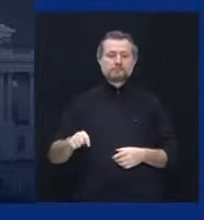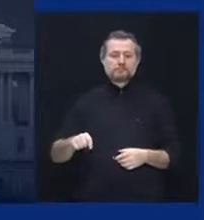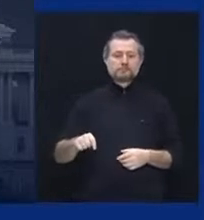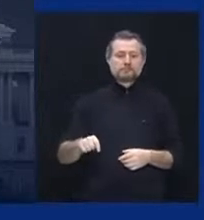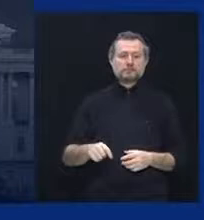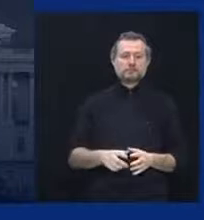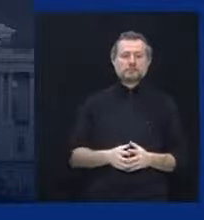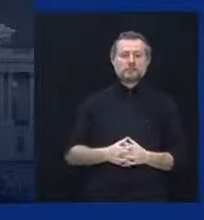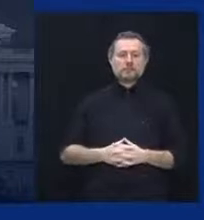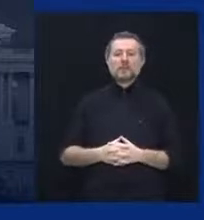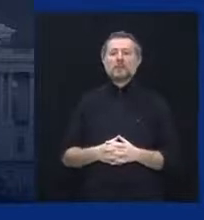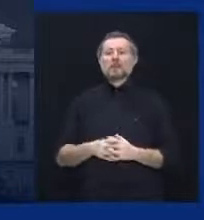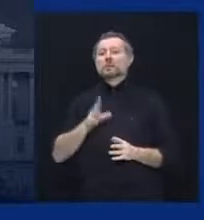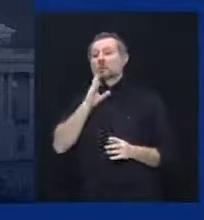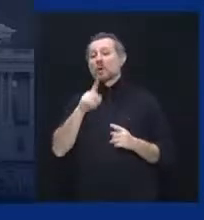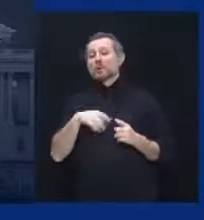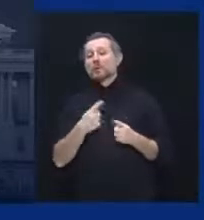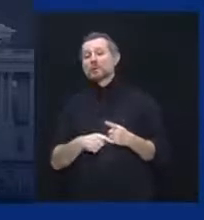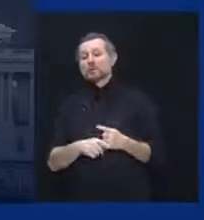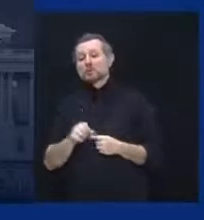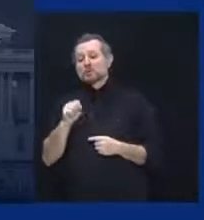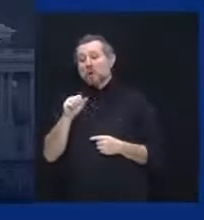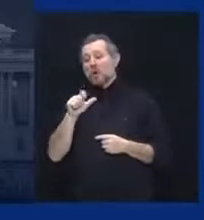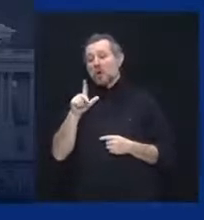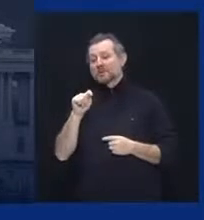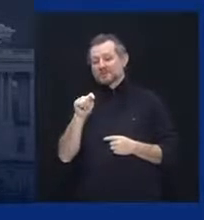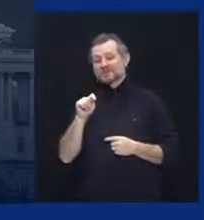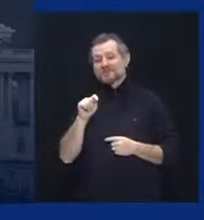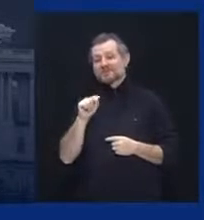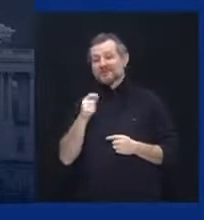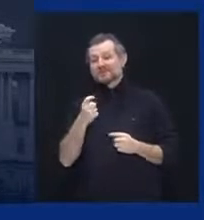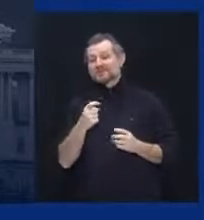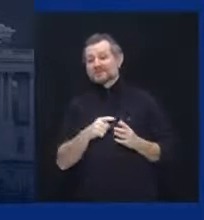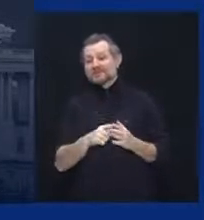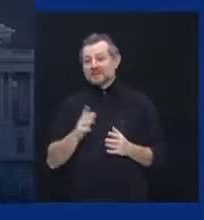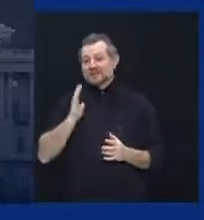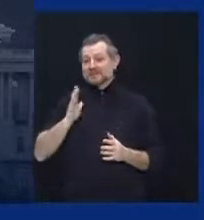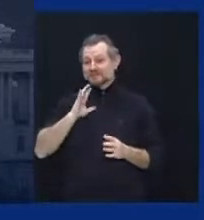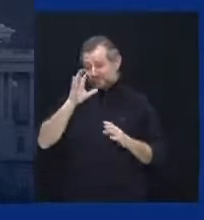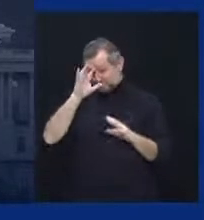to SALT, SALT was just a political theft.